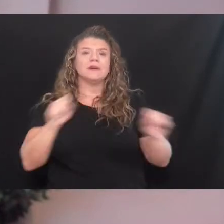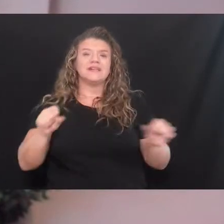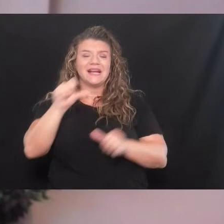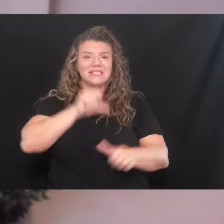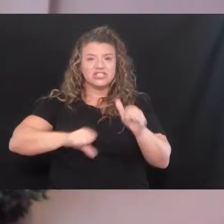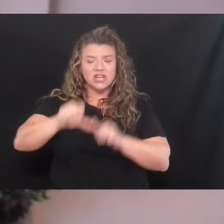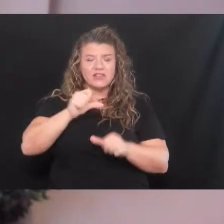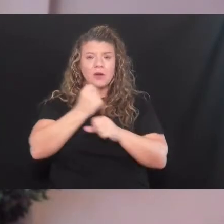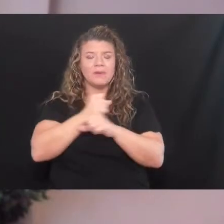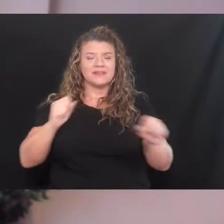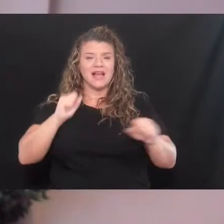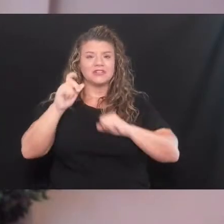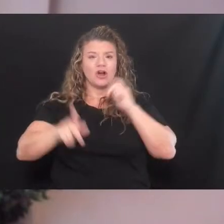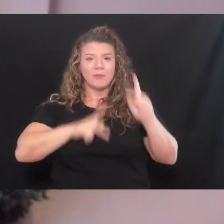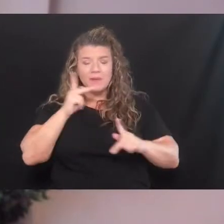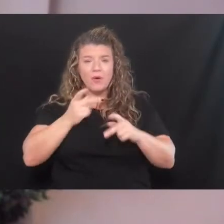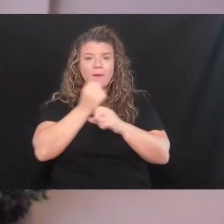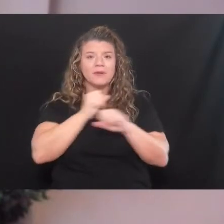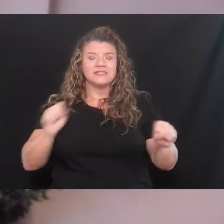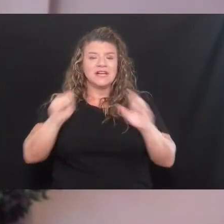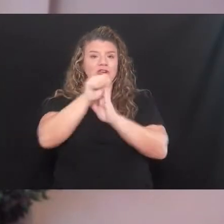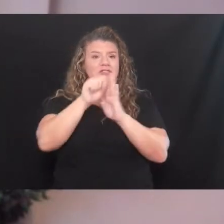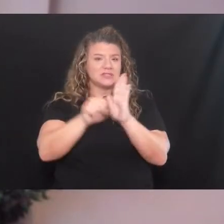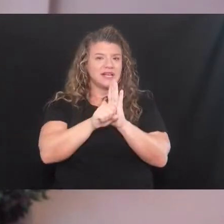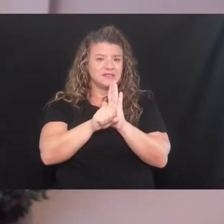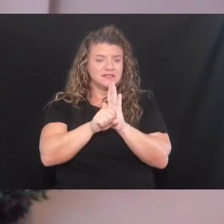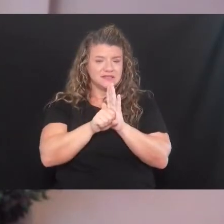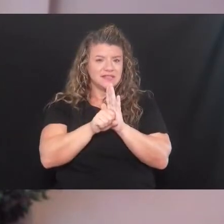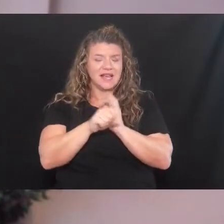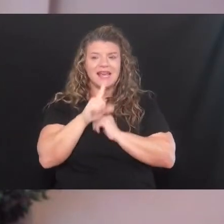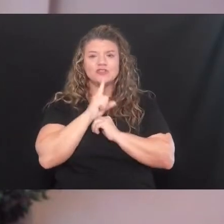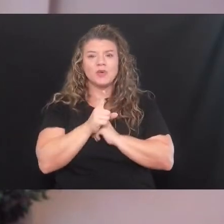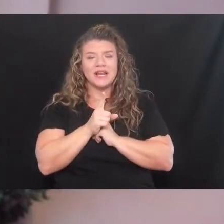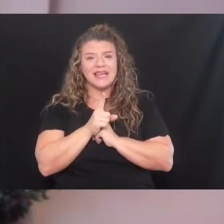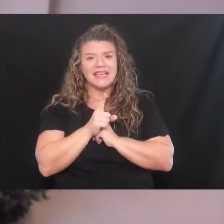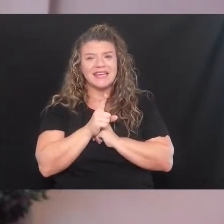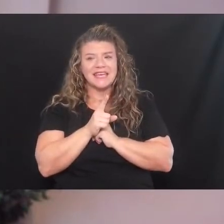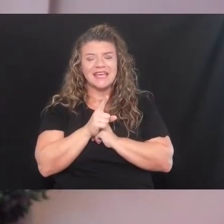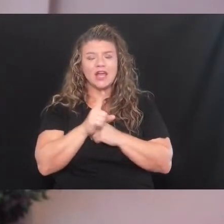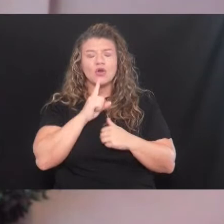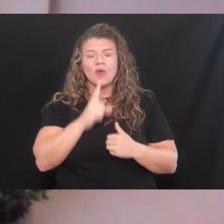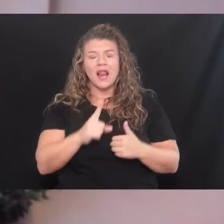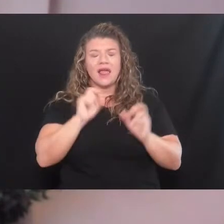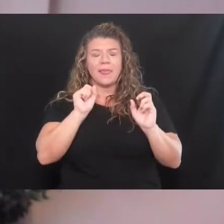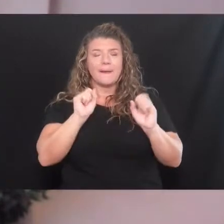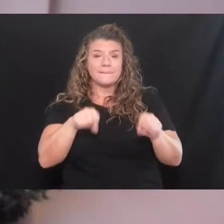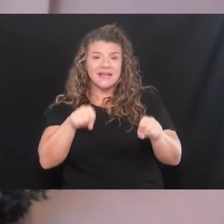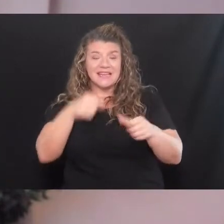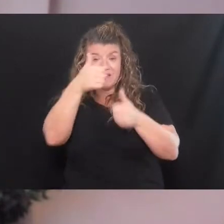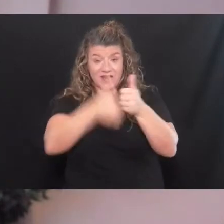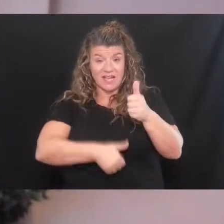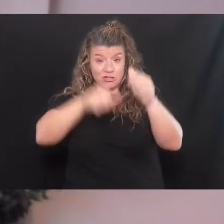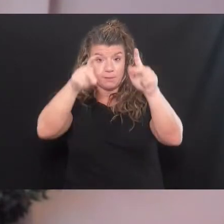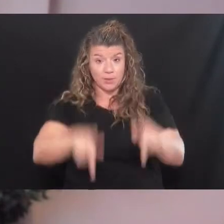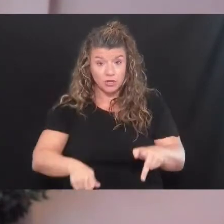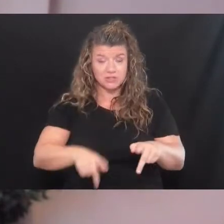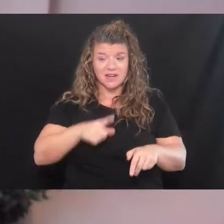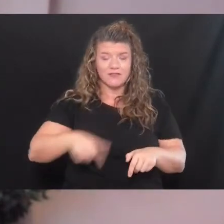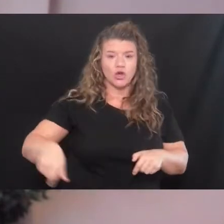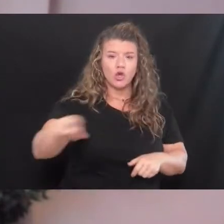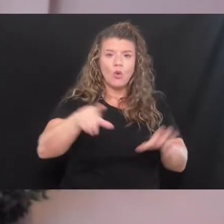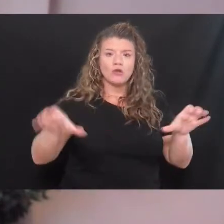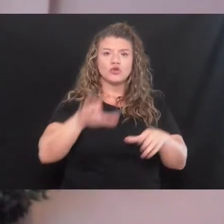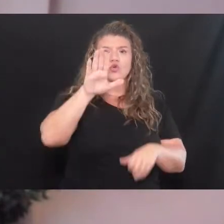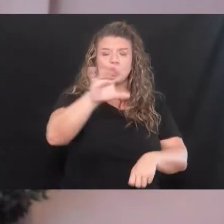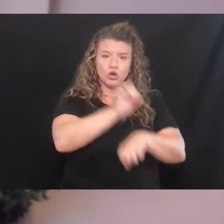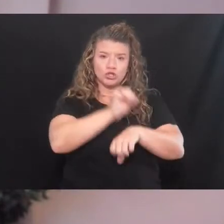other, want to protect our state and beyond. And it is really, the ability of each citizen to run to the fire in that